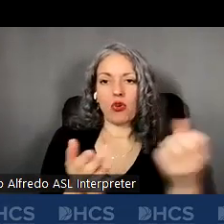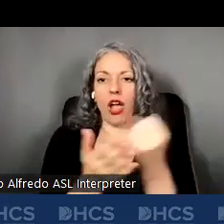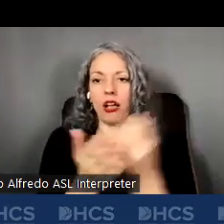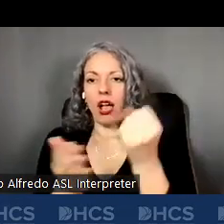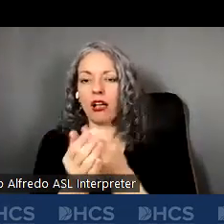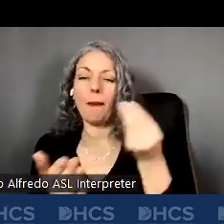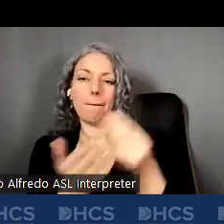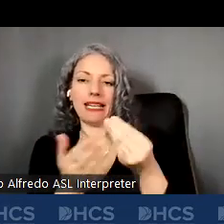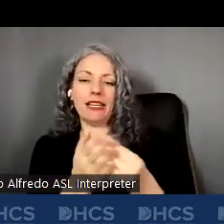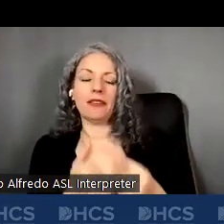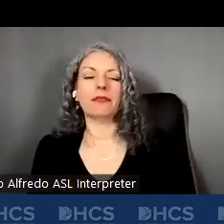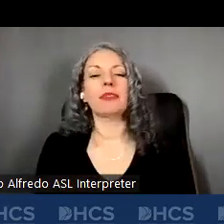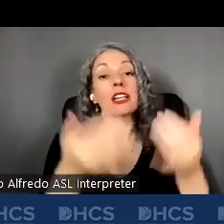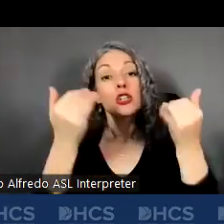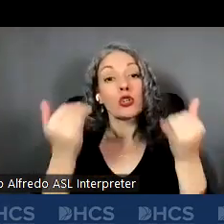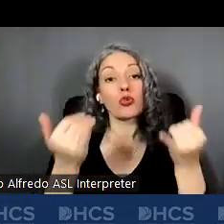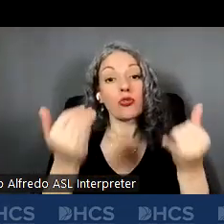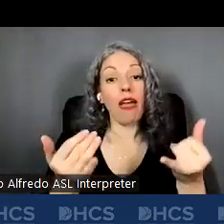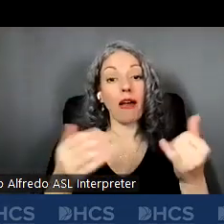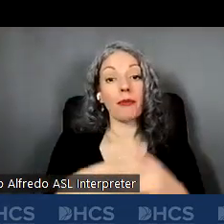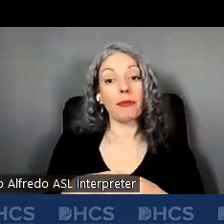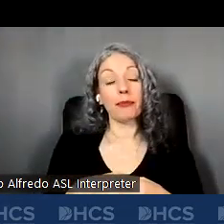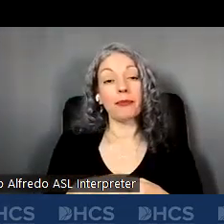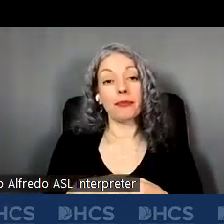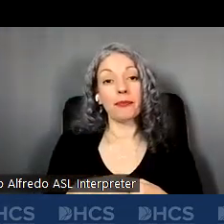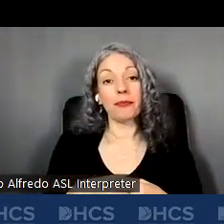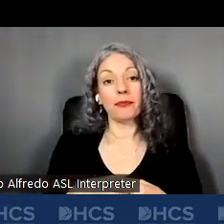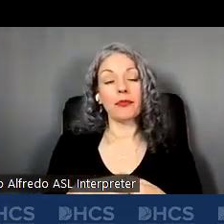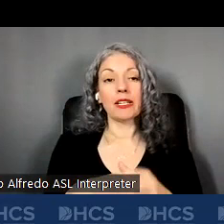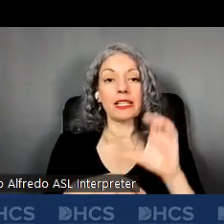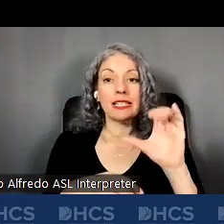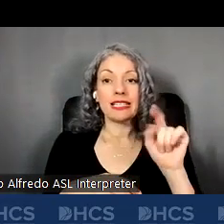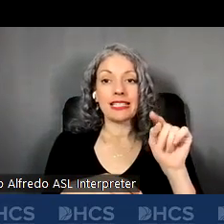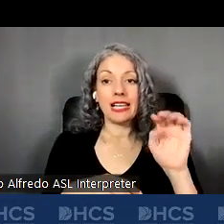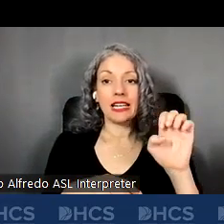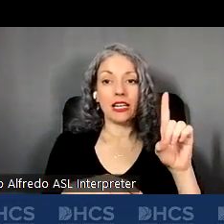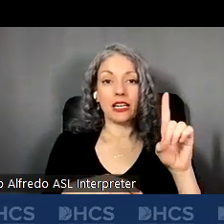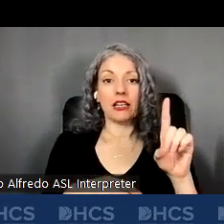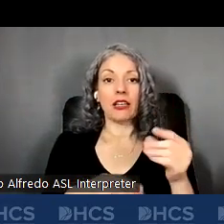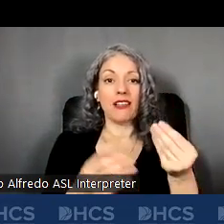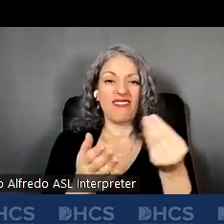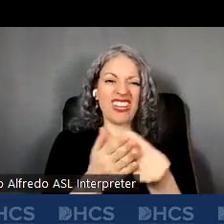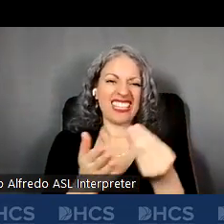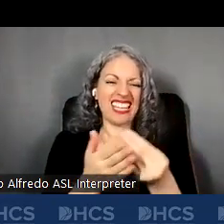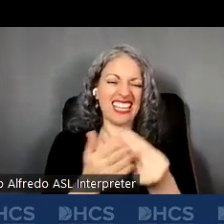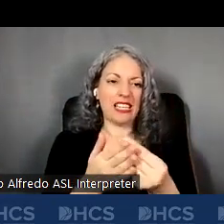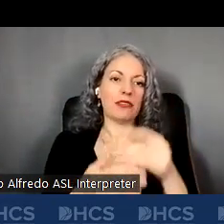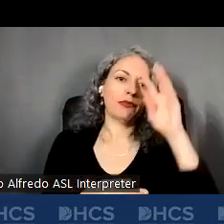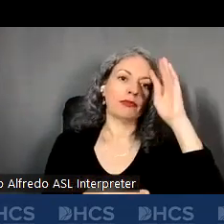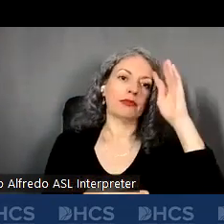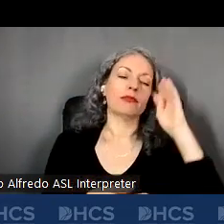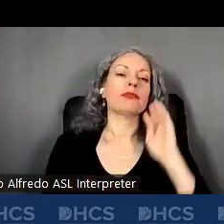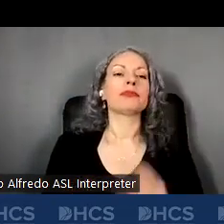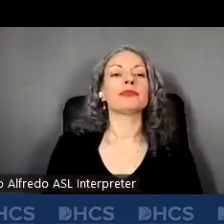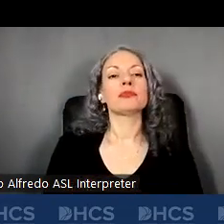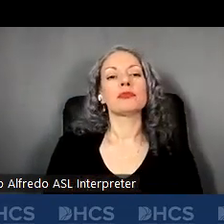Okay, so now I'm going to get into the cited funding awards. Go to the next slide, and